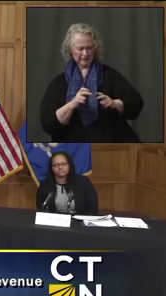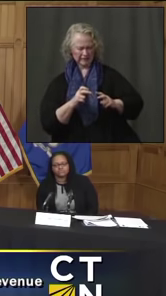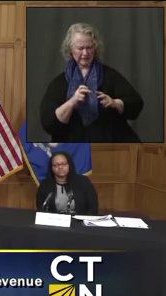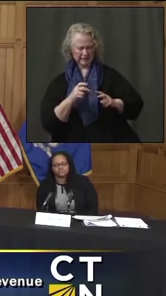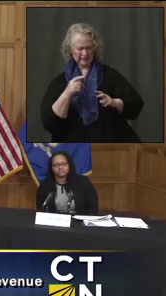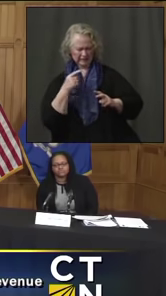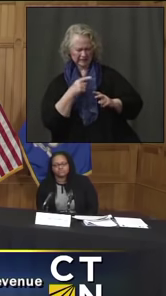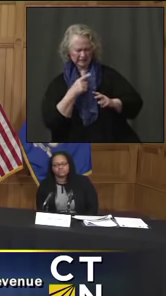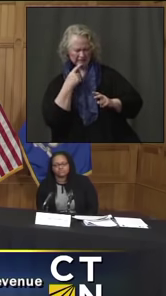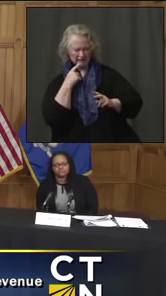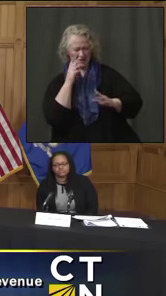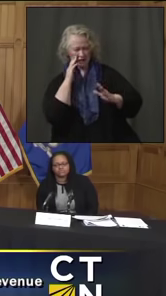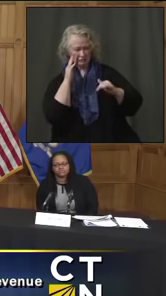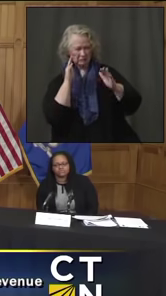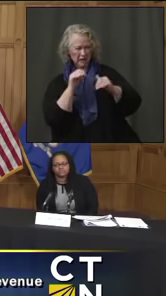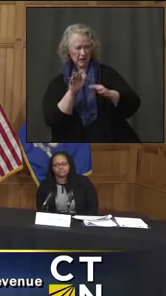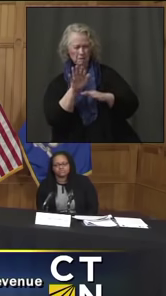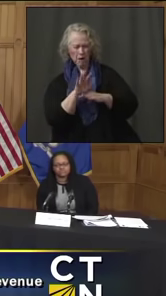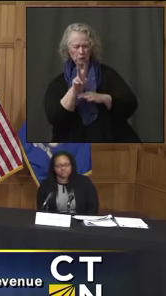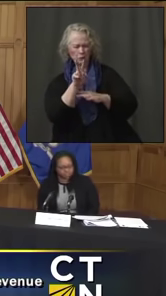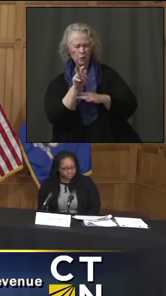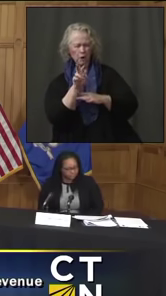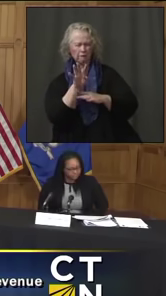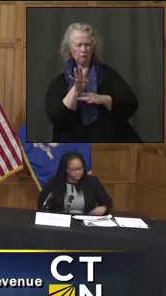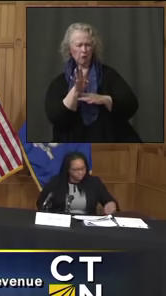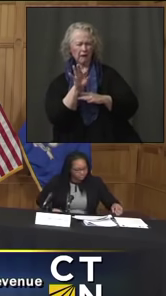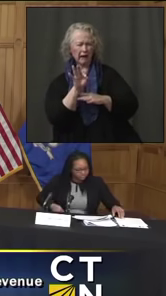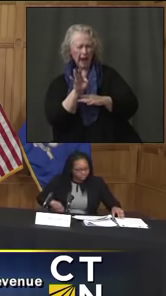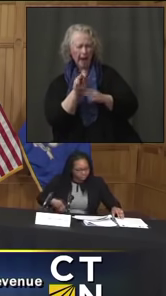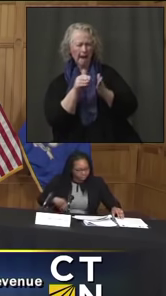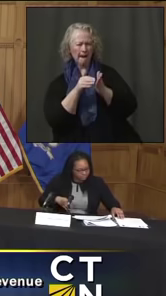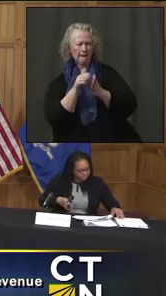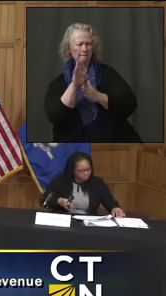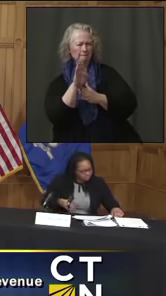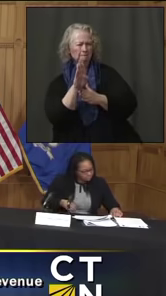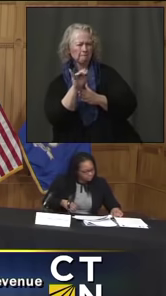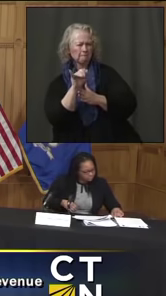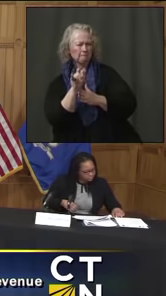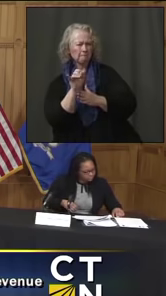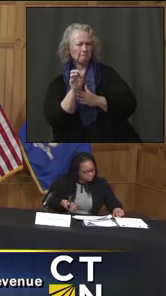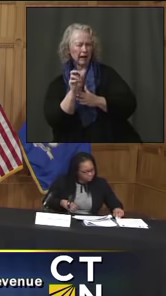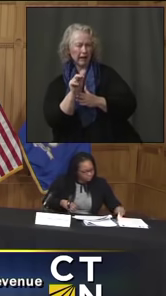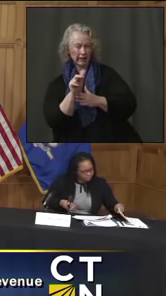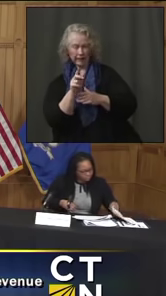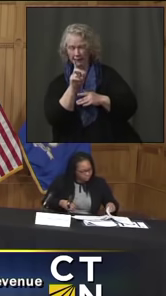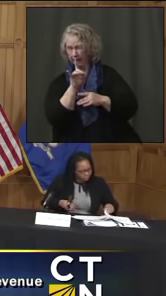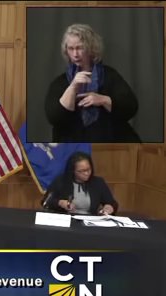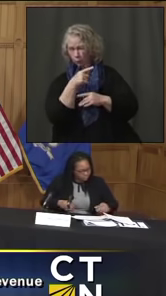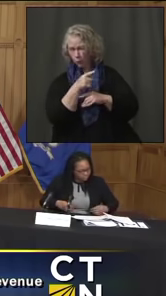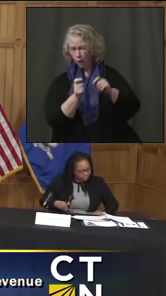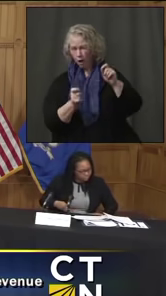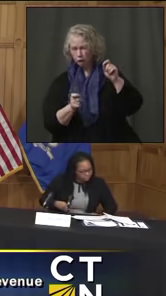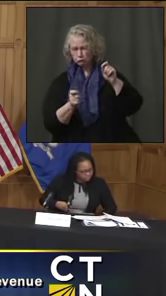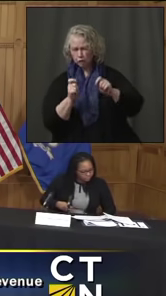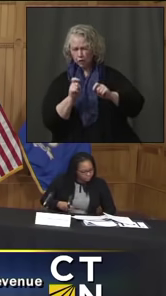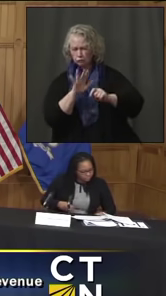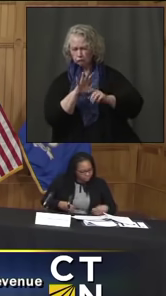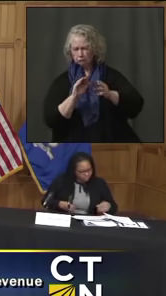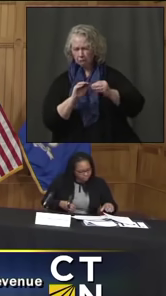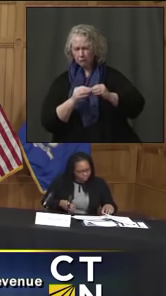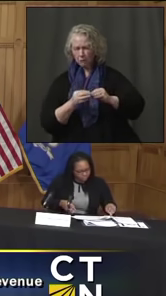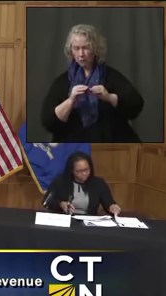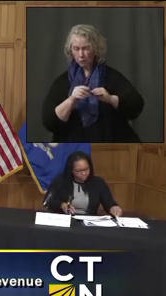GDP at 2019 at 249 billion. So have you made an adjustment? Are